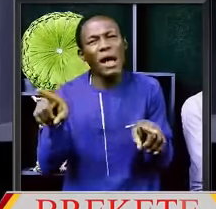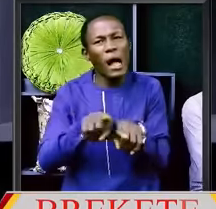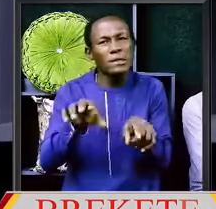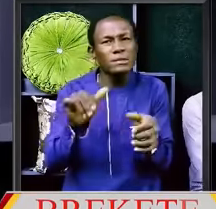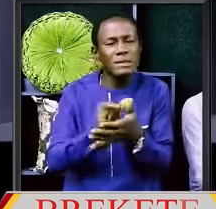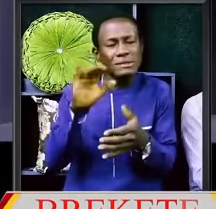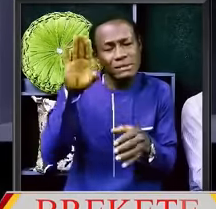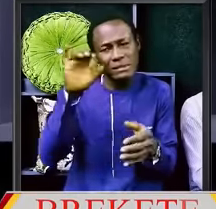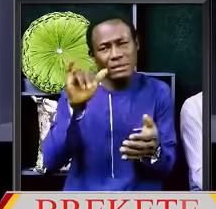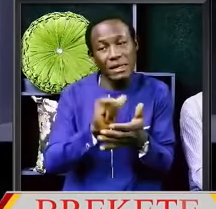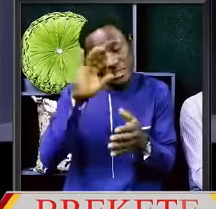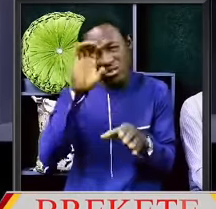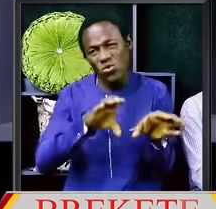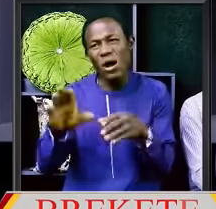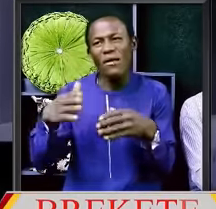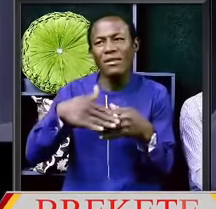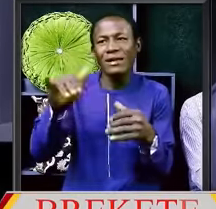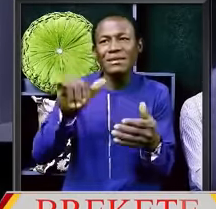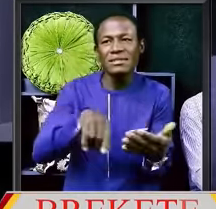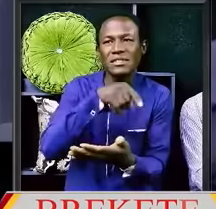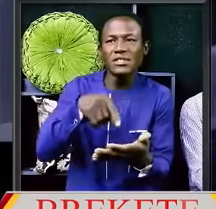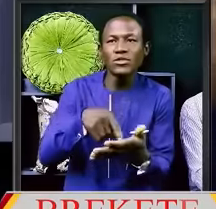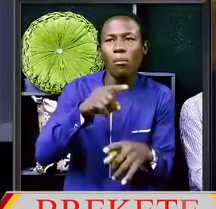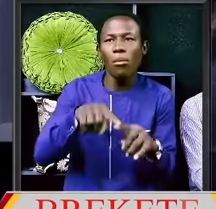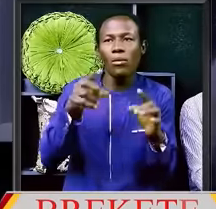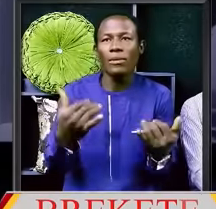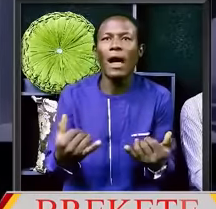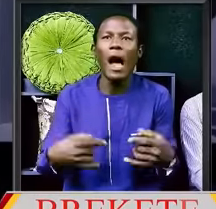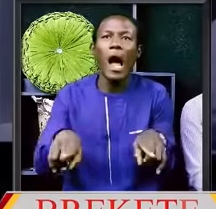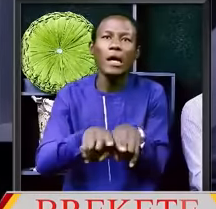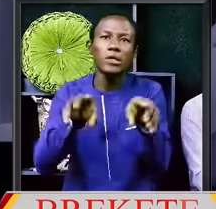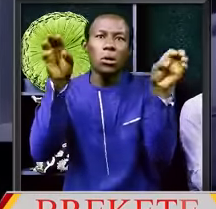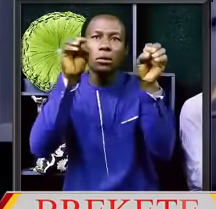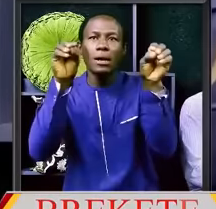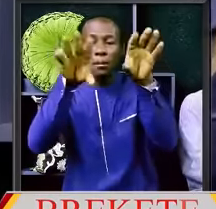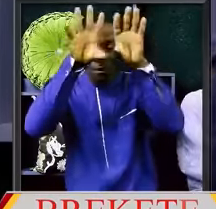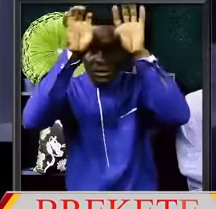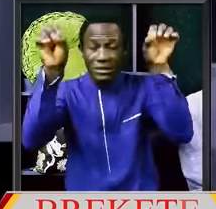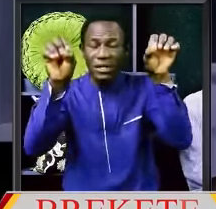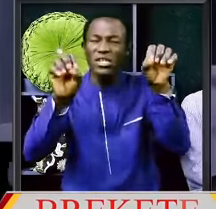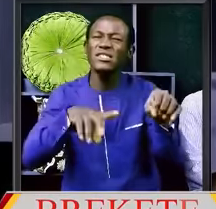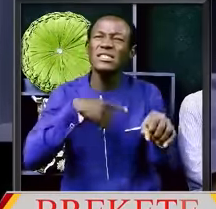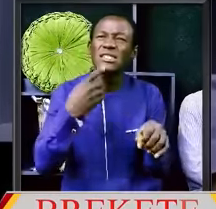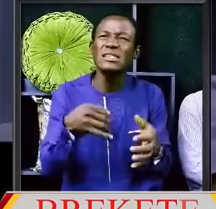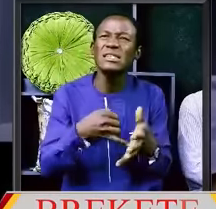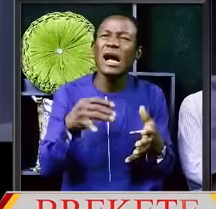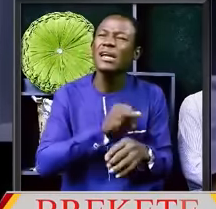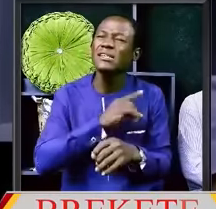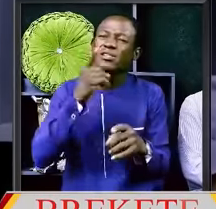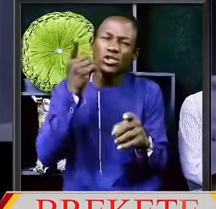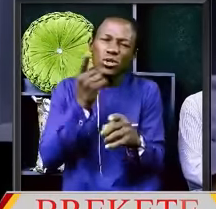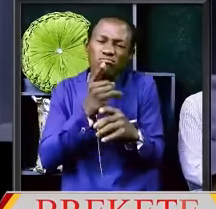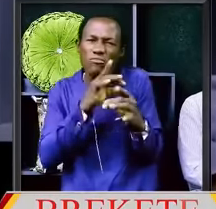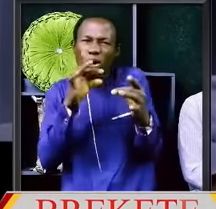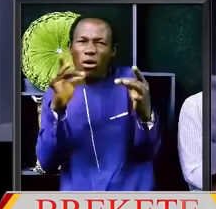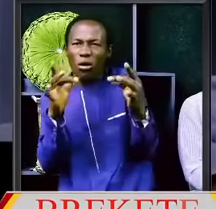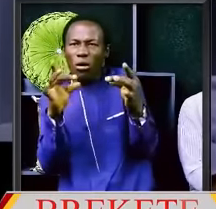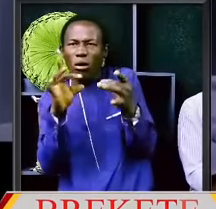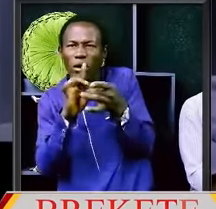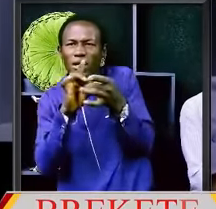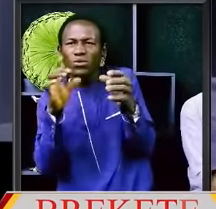that, he do after this one? But now, as ordinary president, they talk him, I begin to they connect with him. You